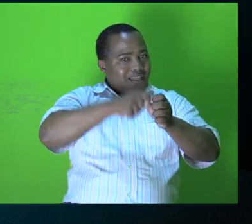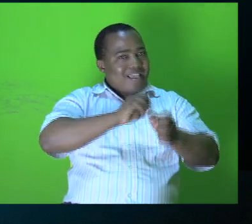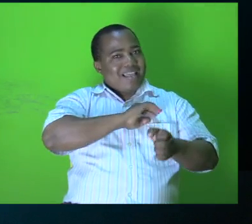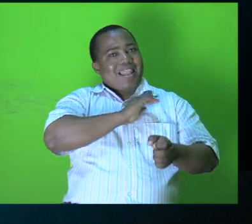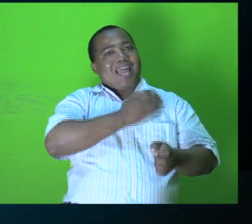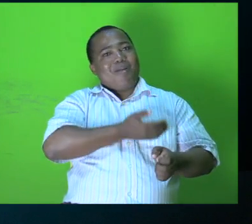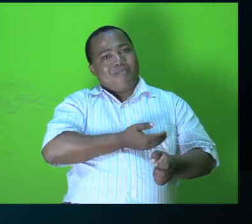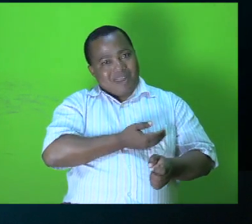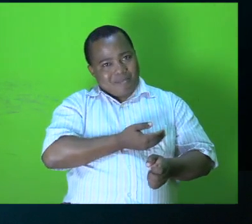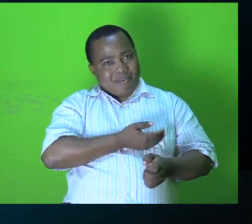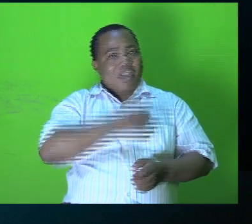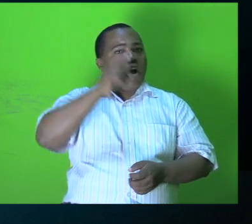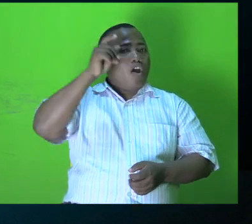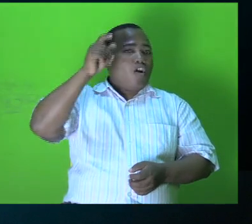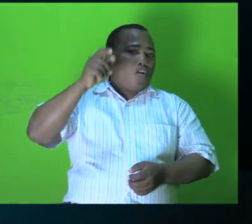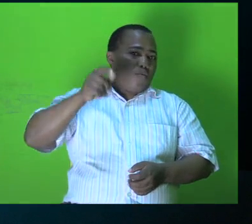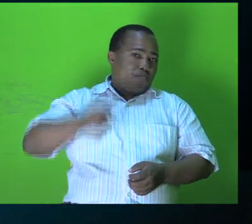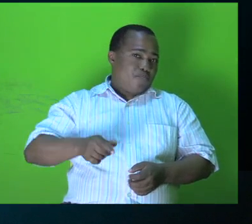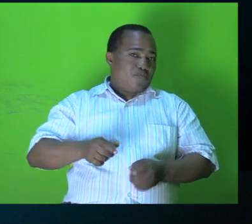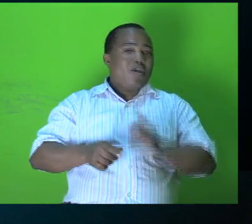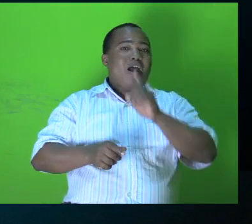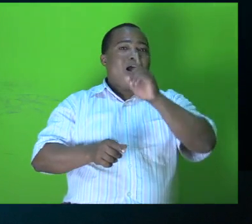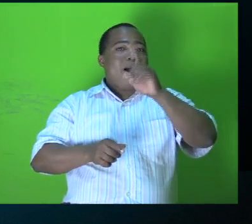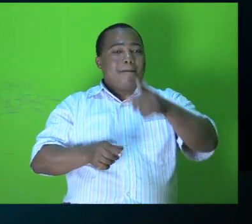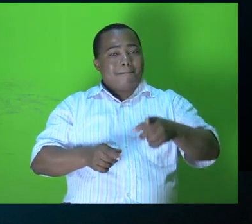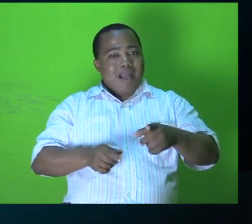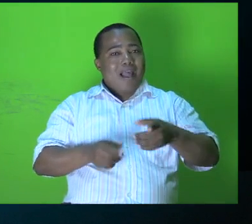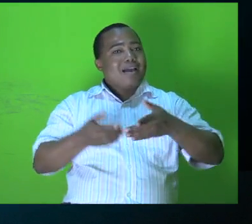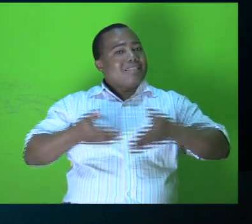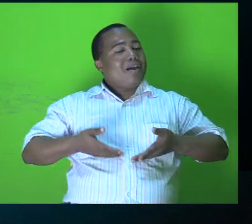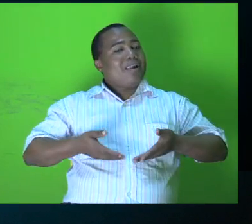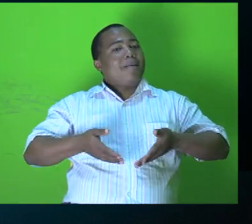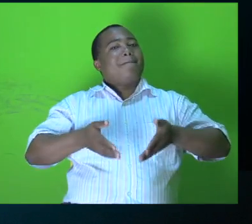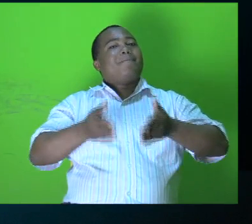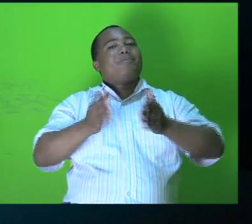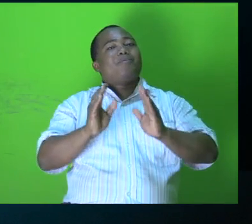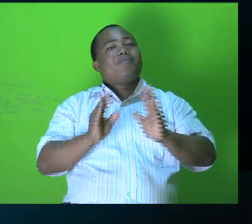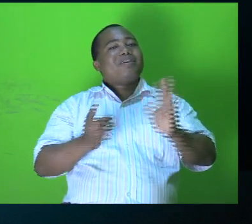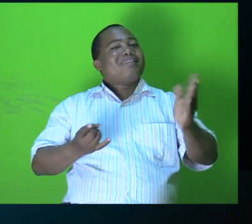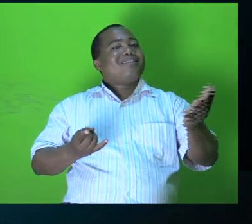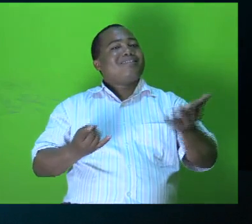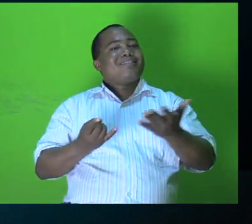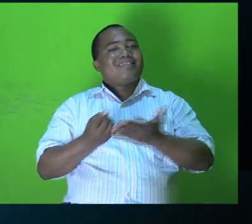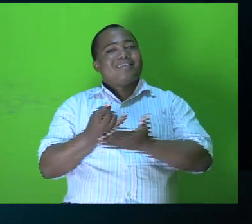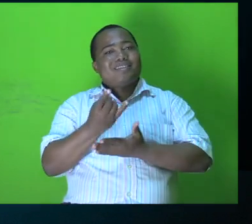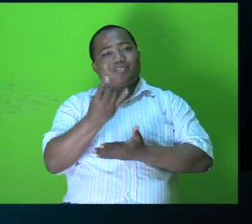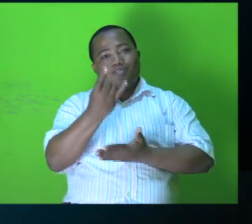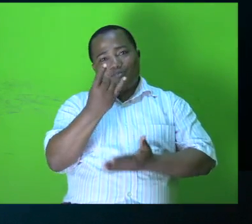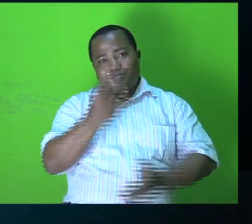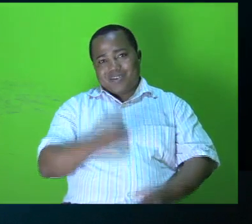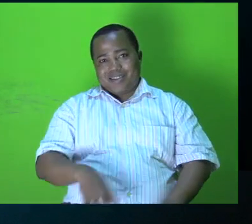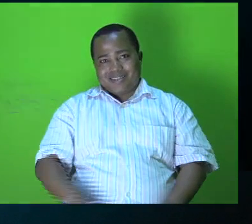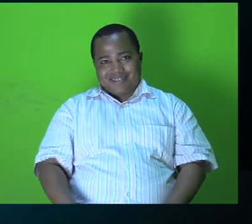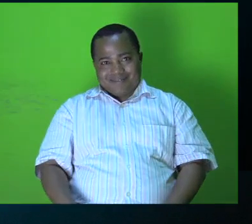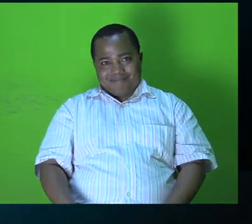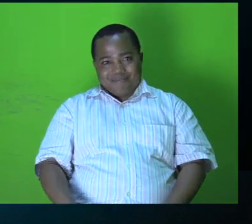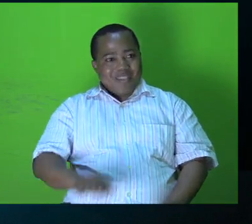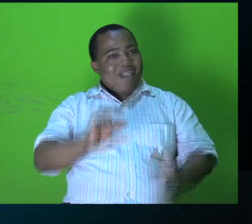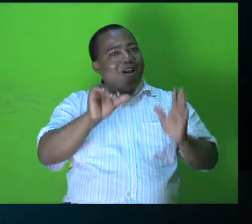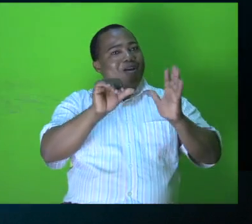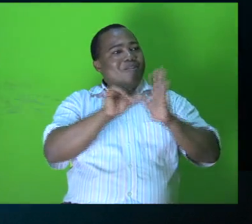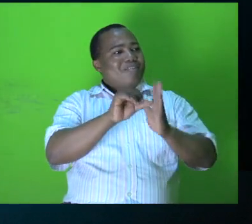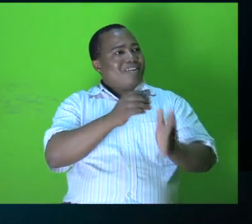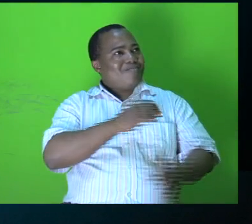in individuals who can reproduce sexually. My